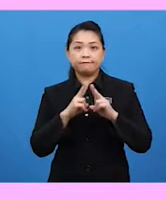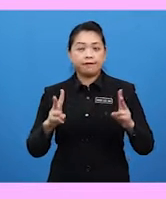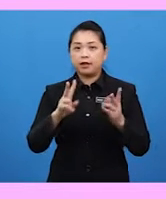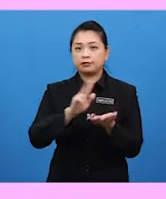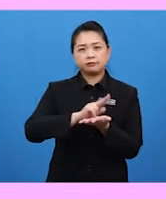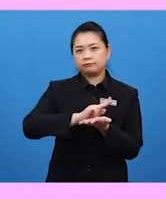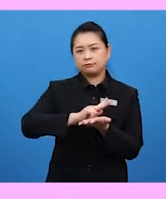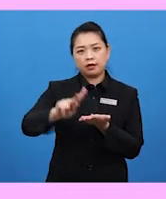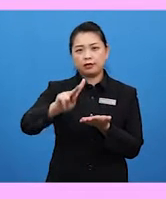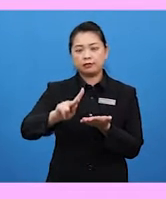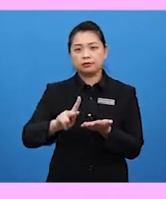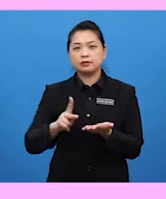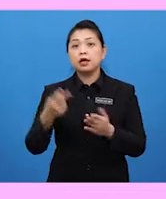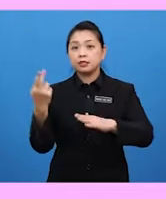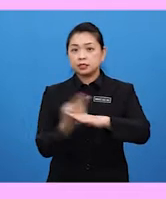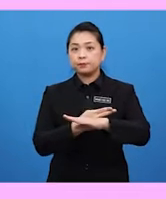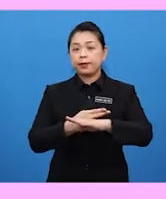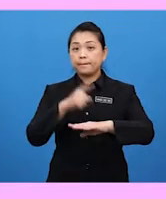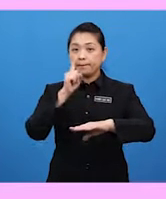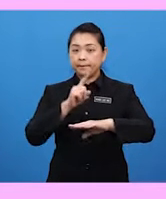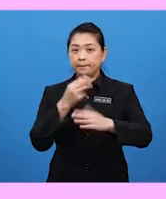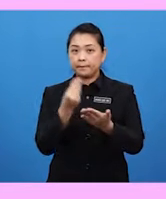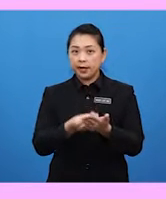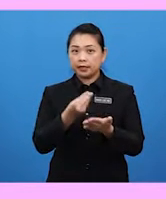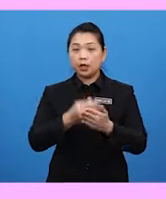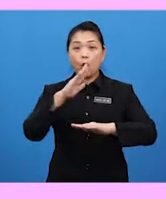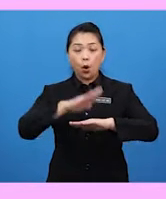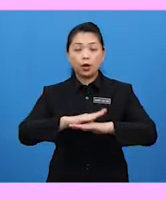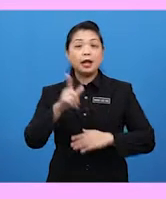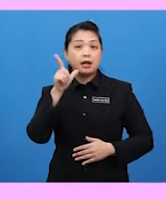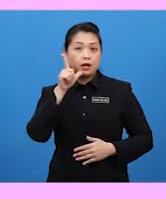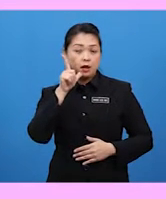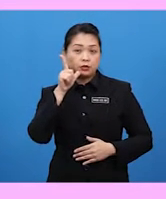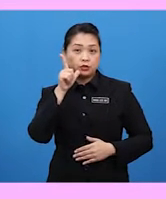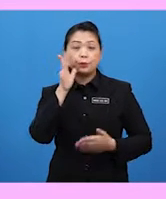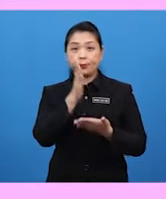tidy, spend money on, lunch break,